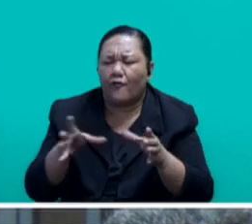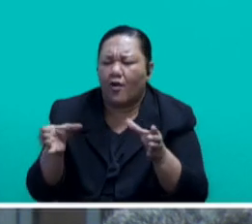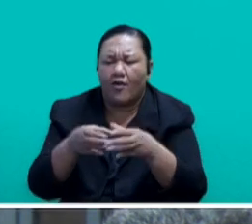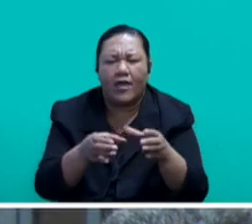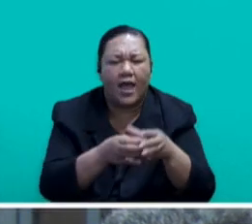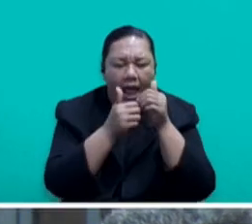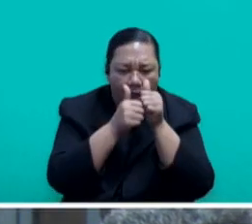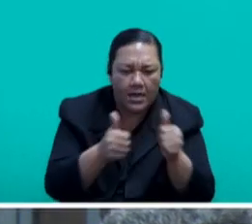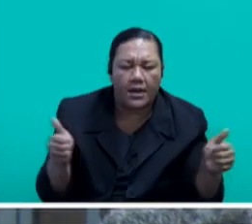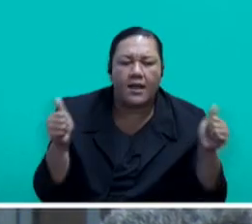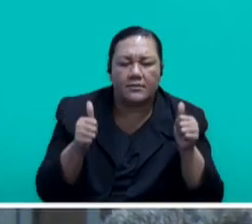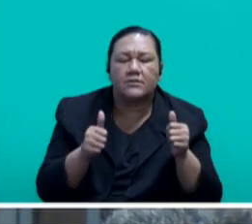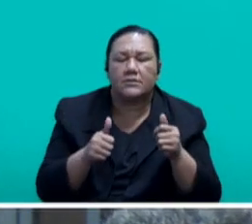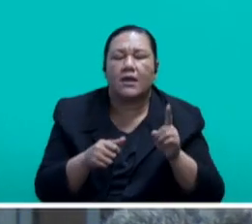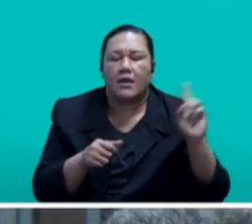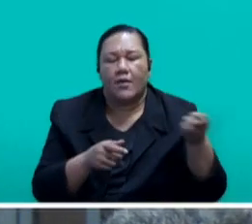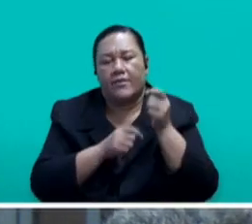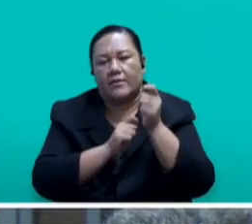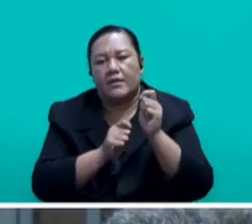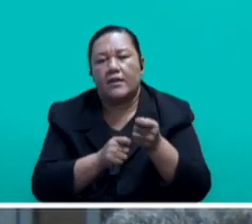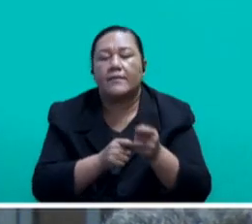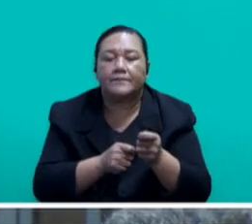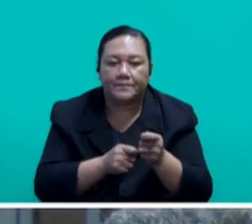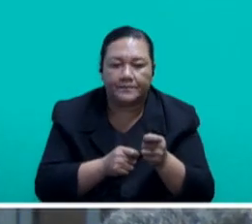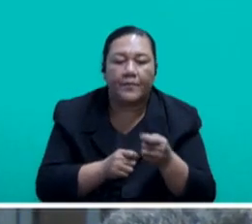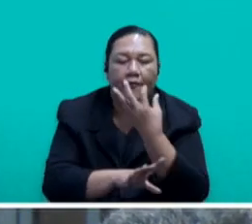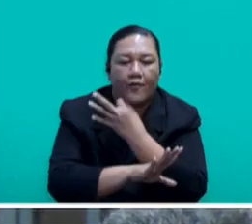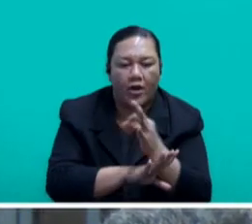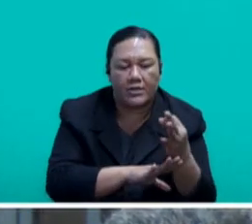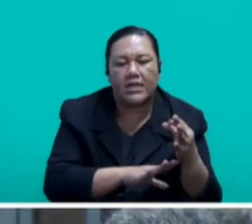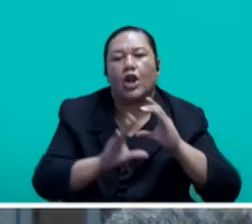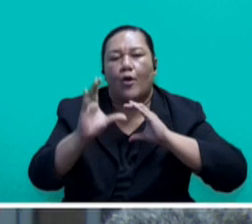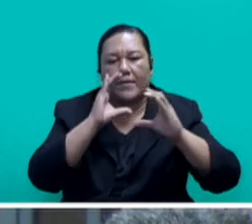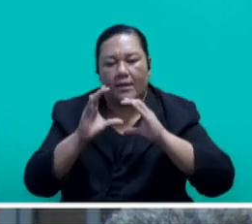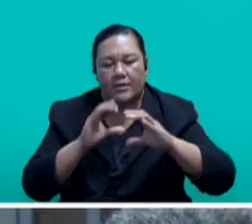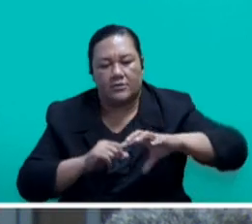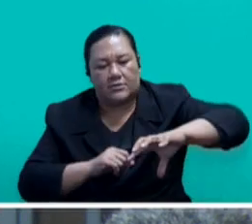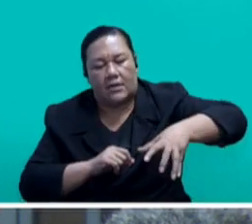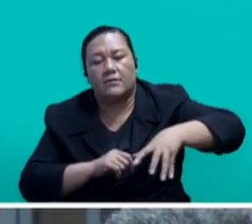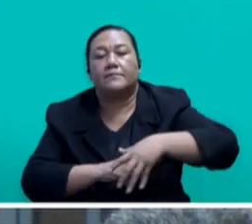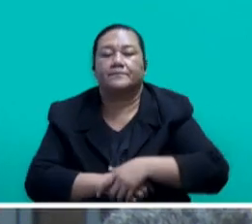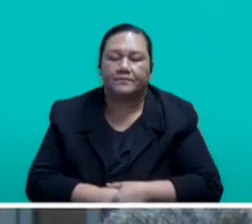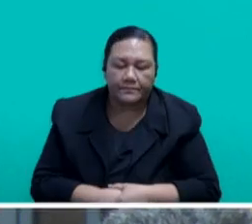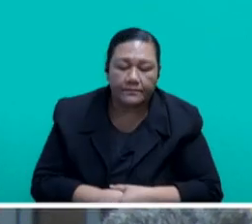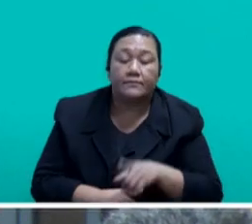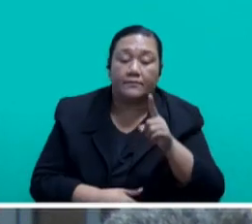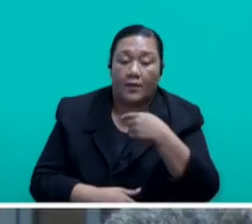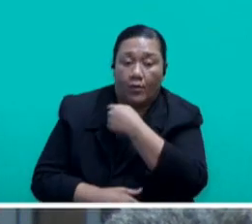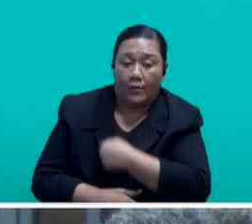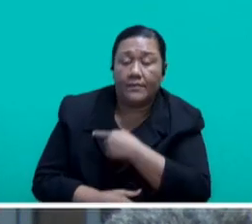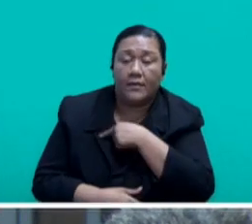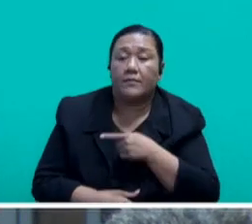agriculture, fisheries and forest and communication sectors. Mr. Speaker, sir, the commitment to address long